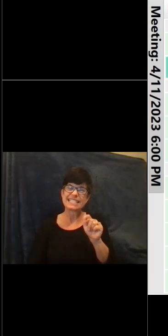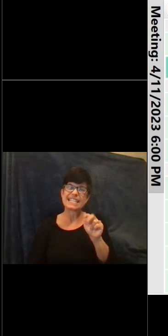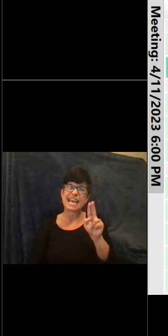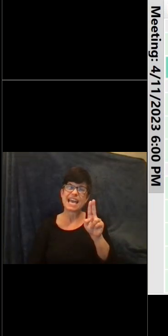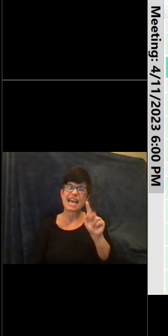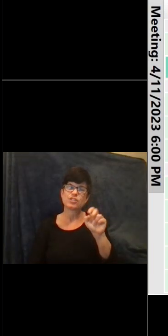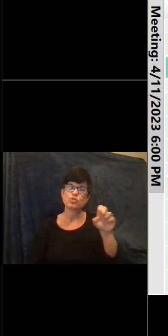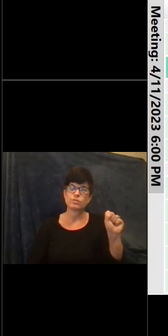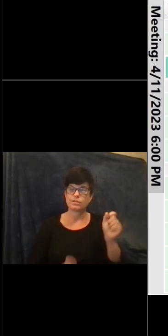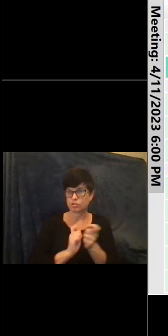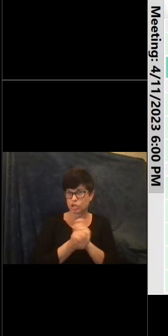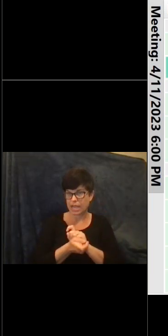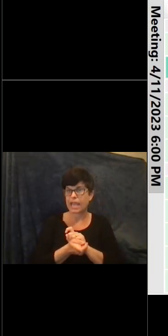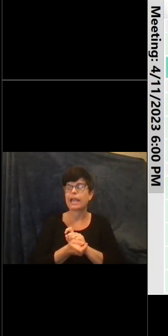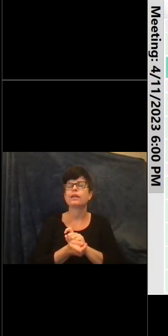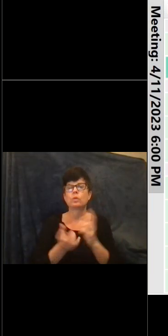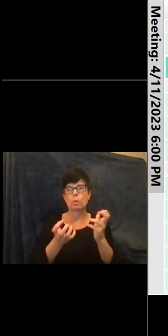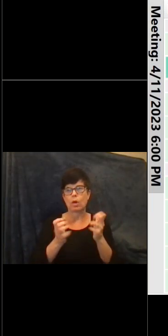I wonder if,